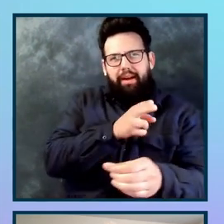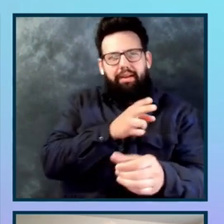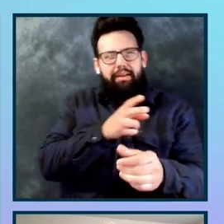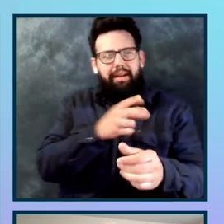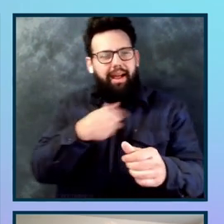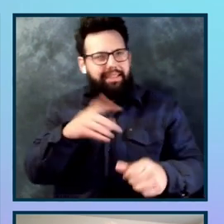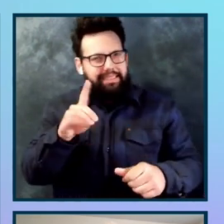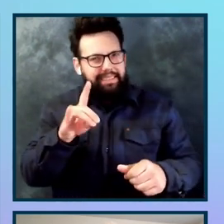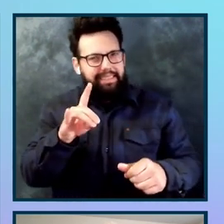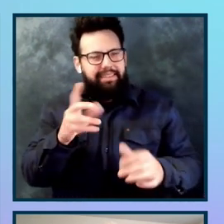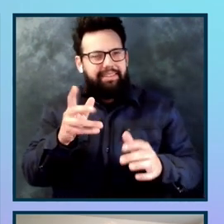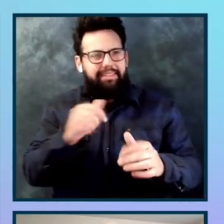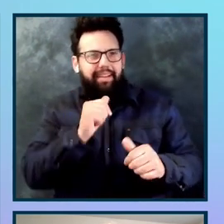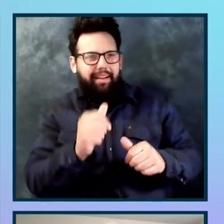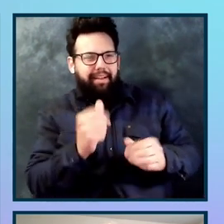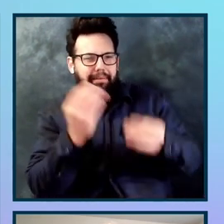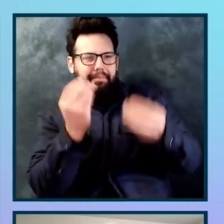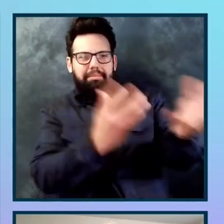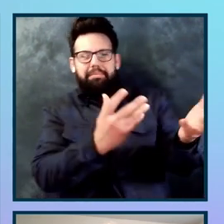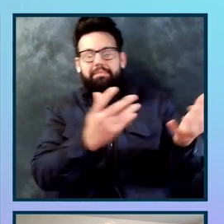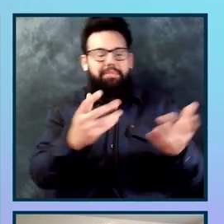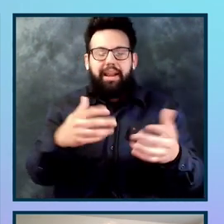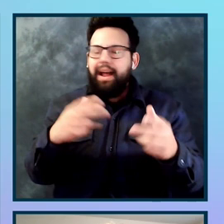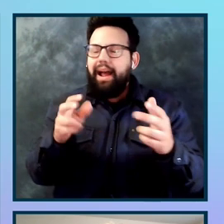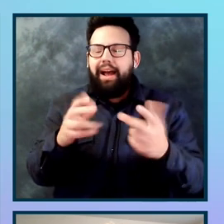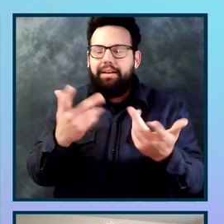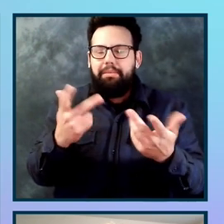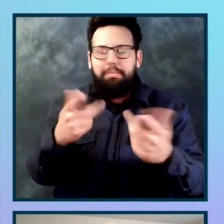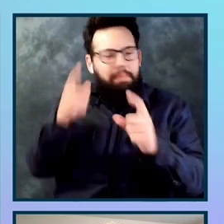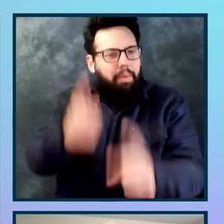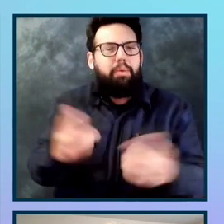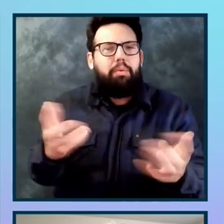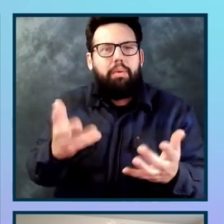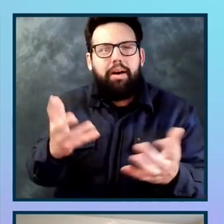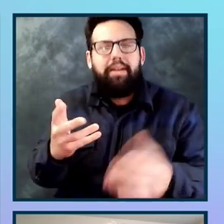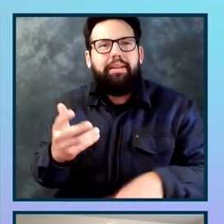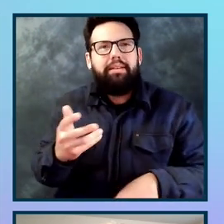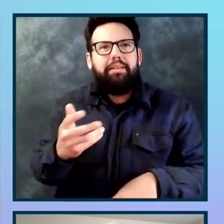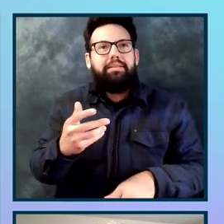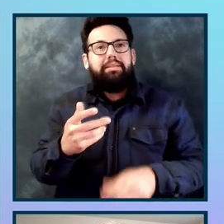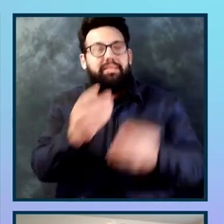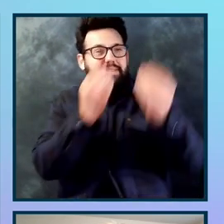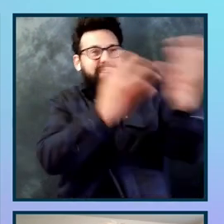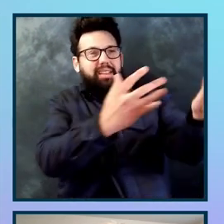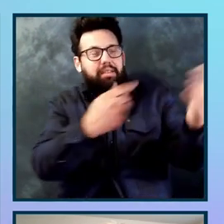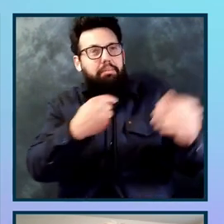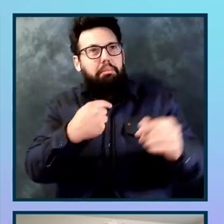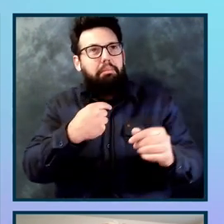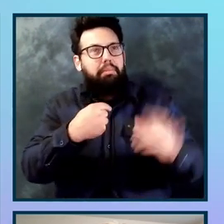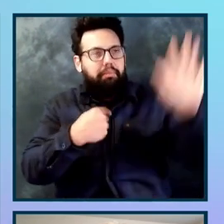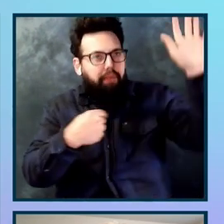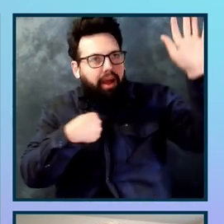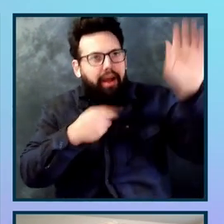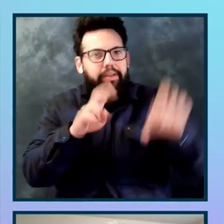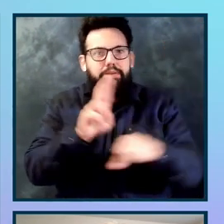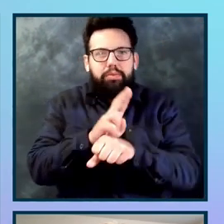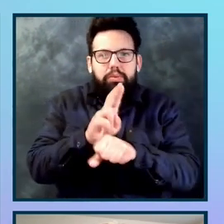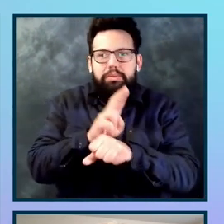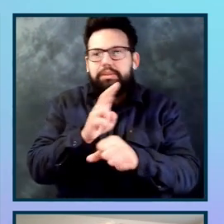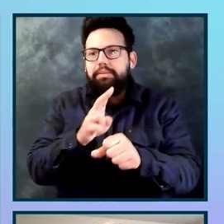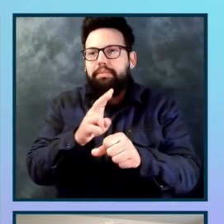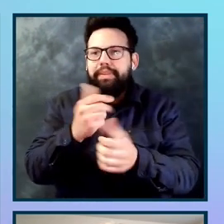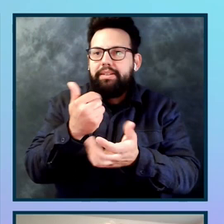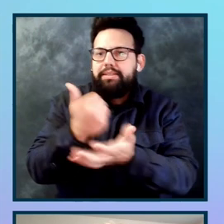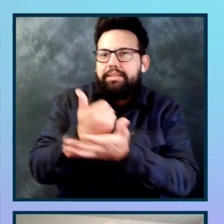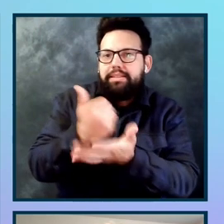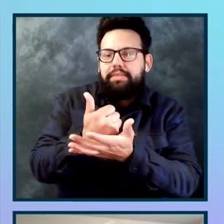Either way, I'm disclosing that I'm an assistive technology user and I shouldn't need to do that. I don't like that I need to do that. I should have the option of doing that. If I